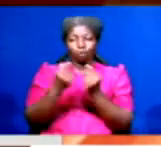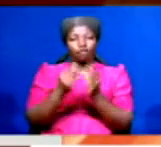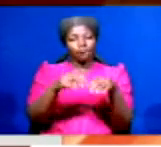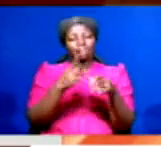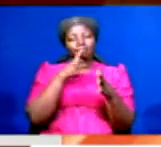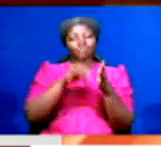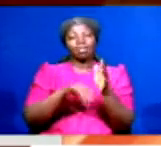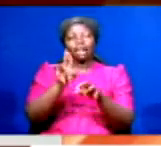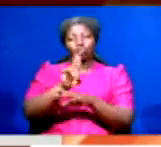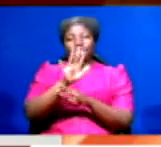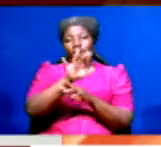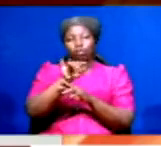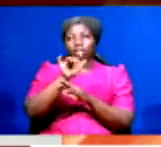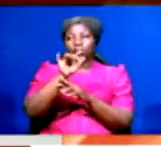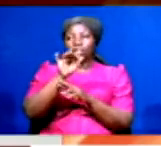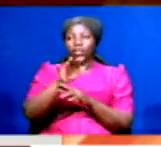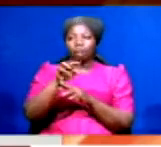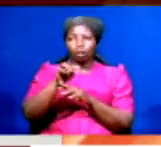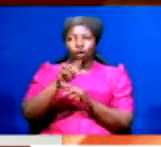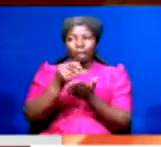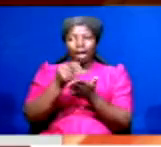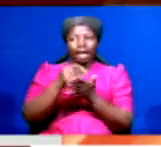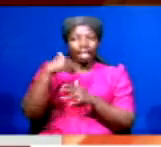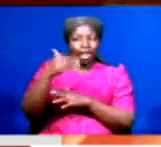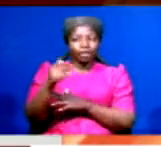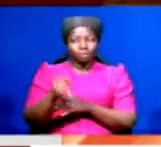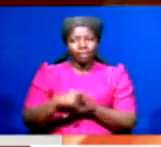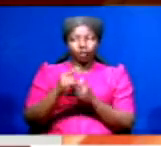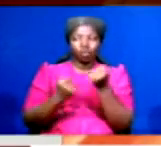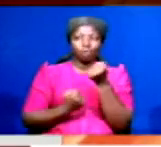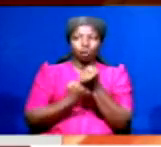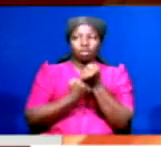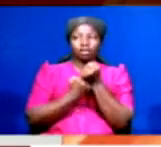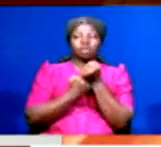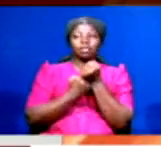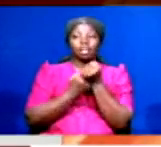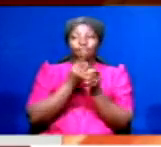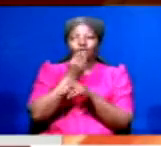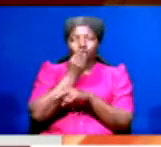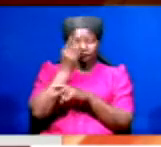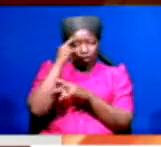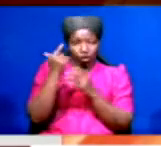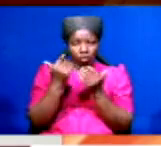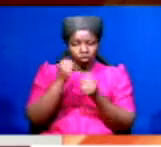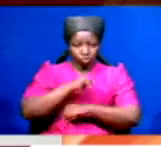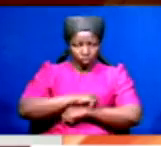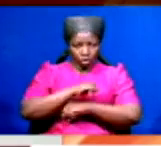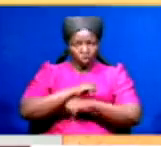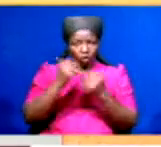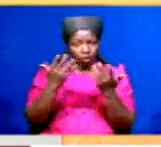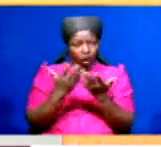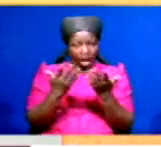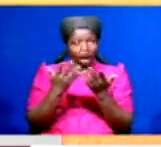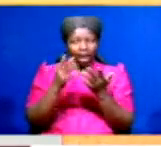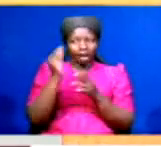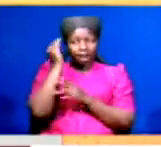every 2 months to provide food to schools in drought-hit parts where the education sector is struggling to keep learners in school.